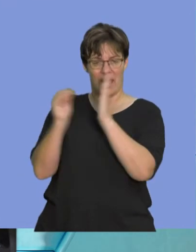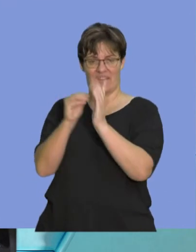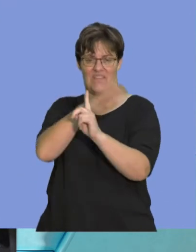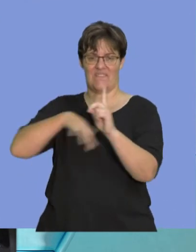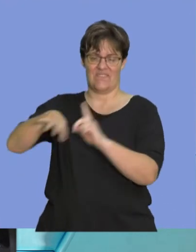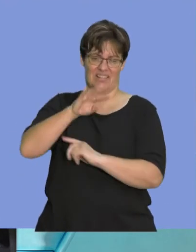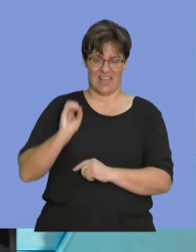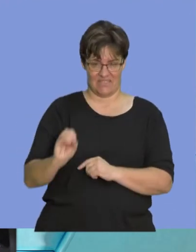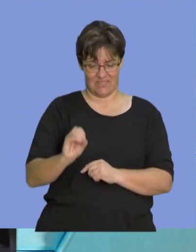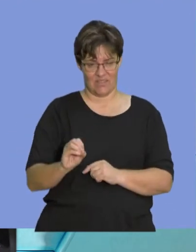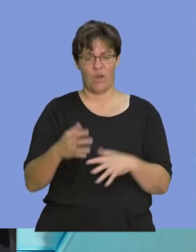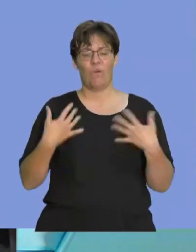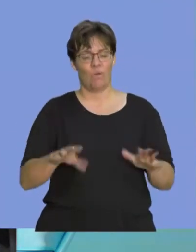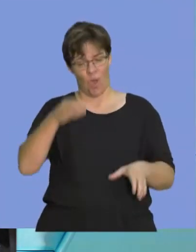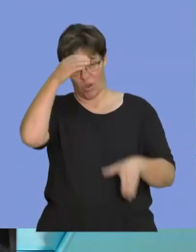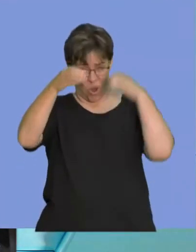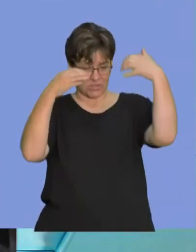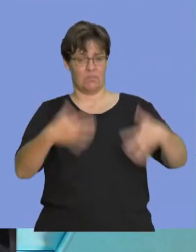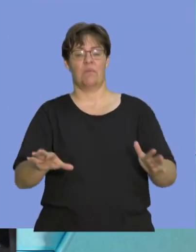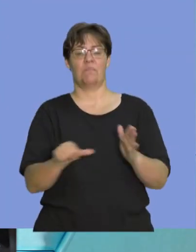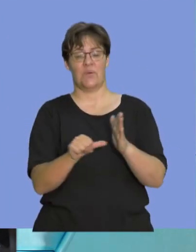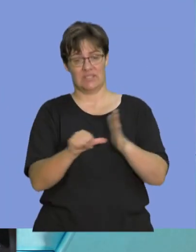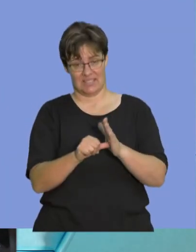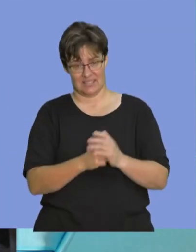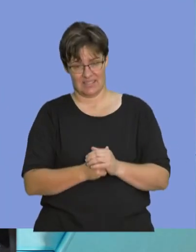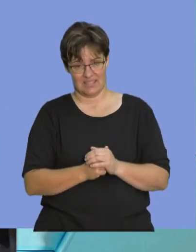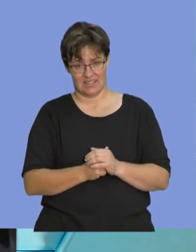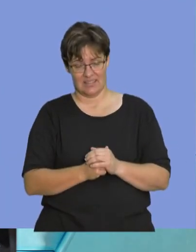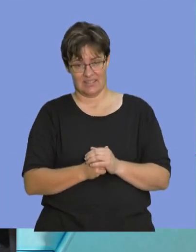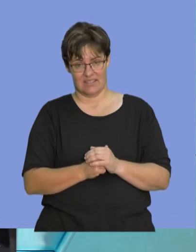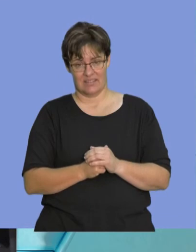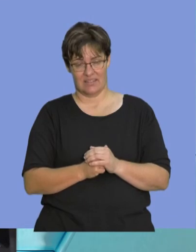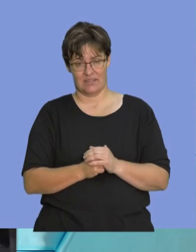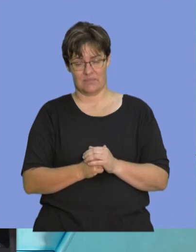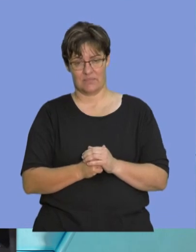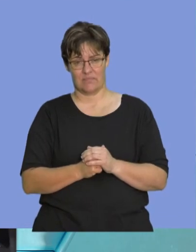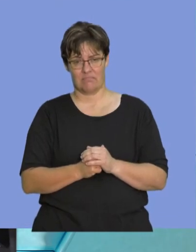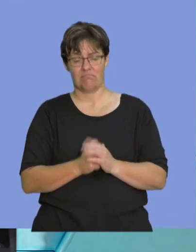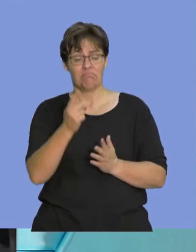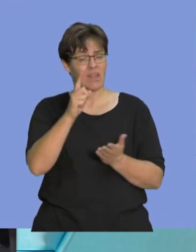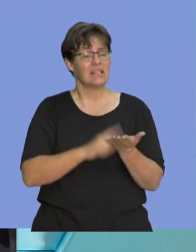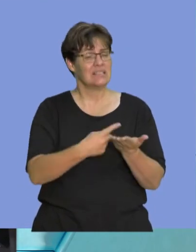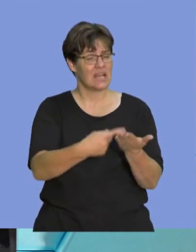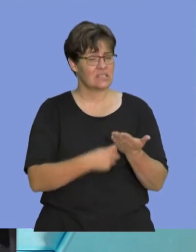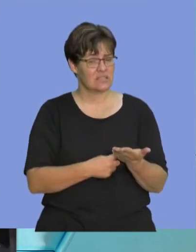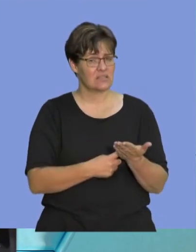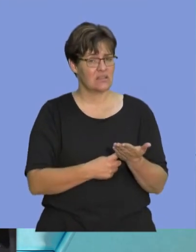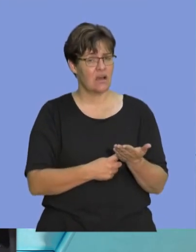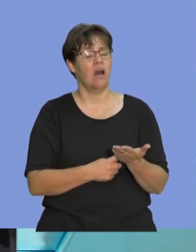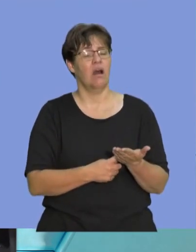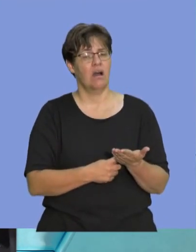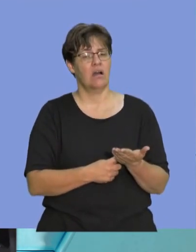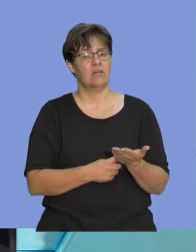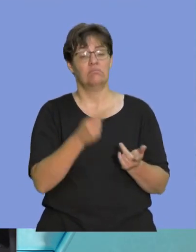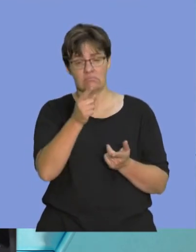got a magnetic field. So these are some of the very, very important concepts that we took a discussion of. Hopefully some of these are discussions